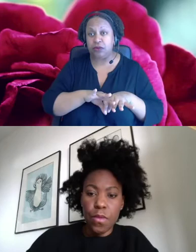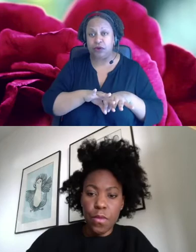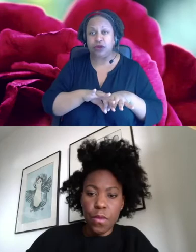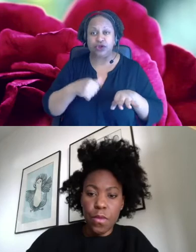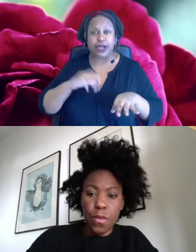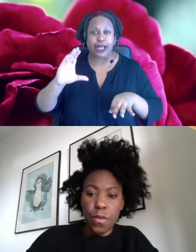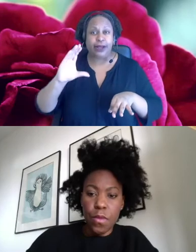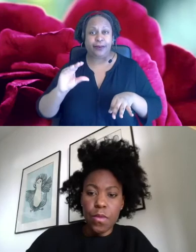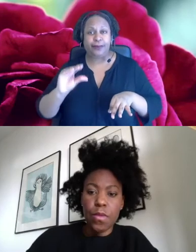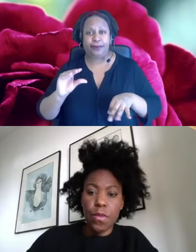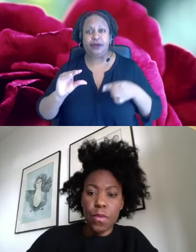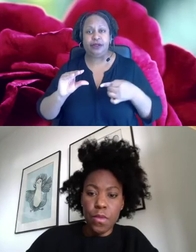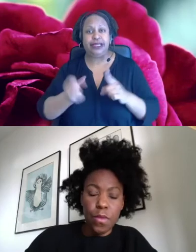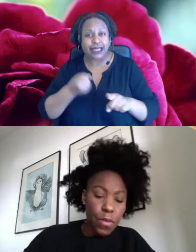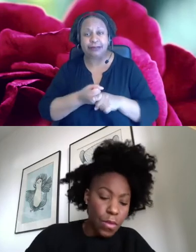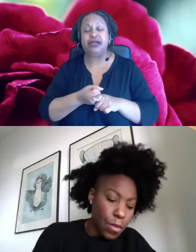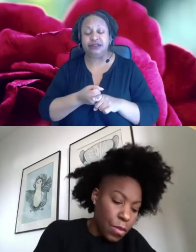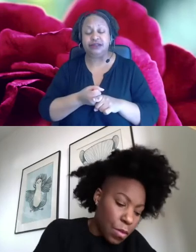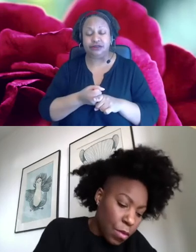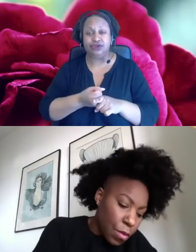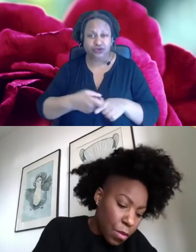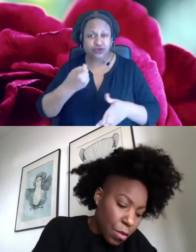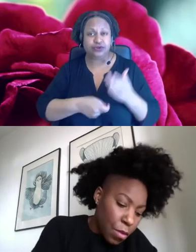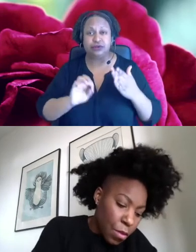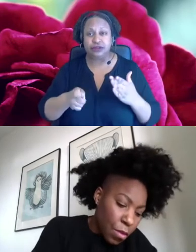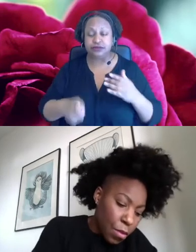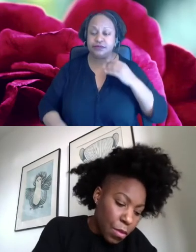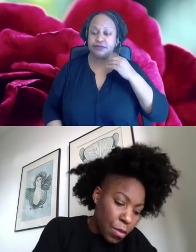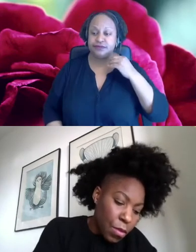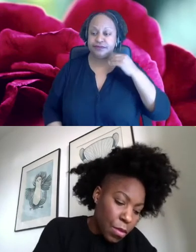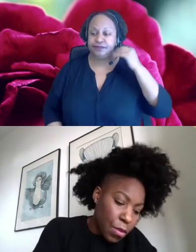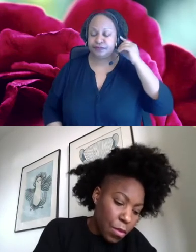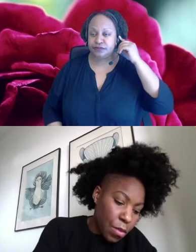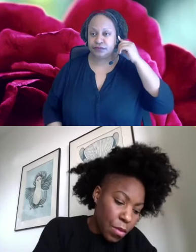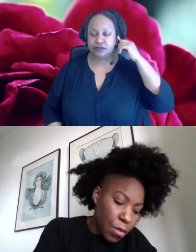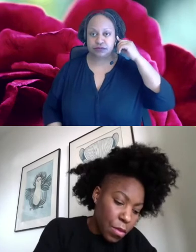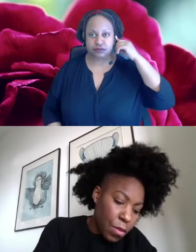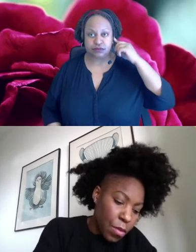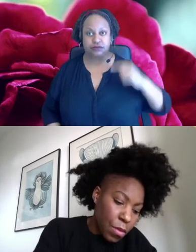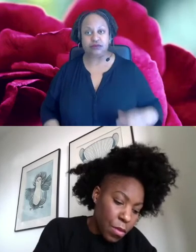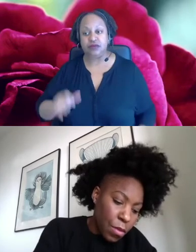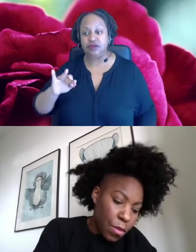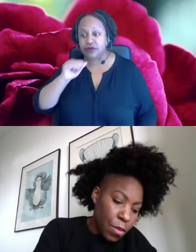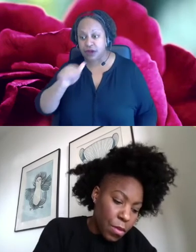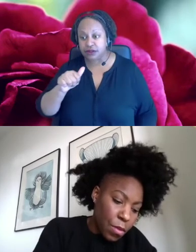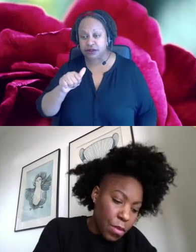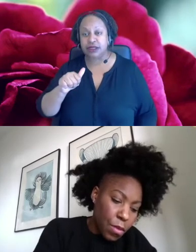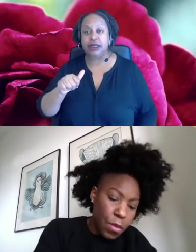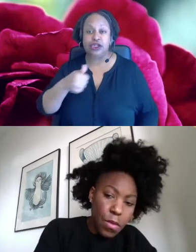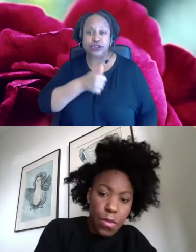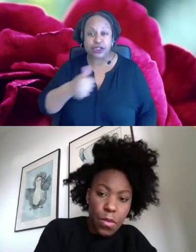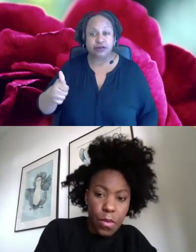reduce the impact. If not, and you have to file your 2020